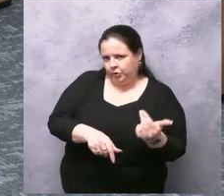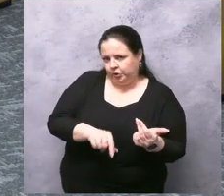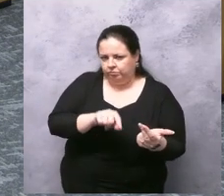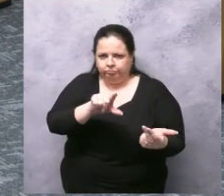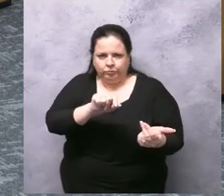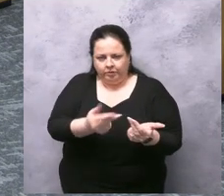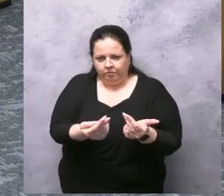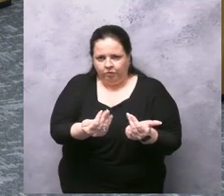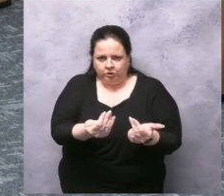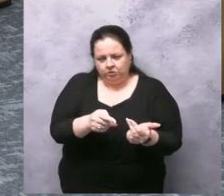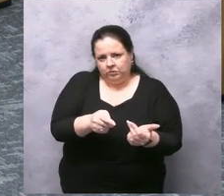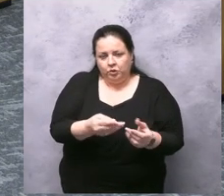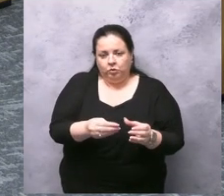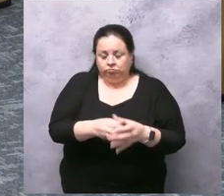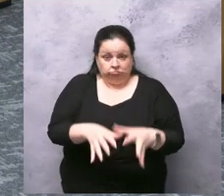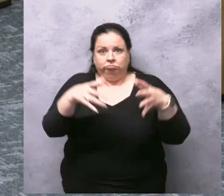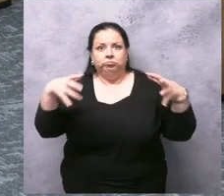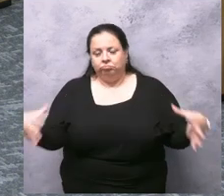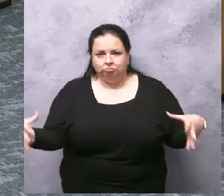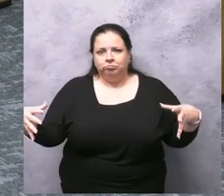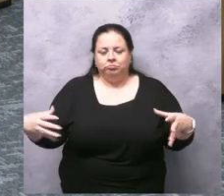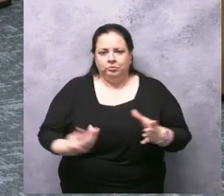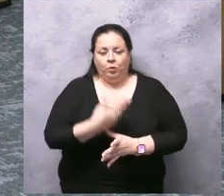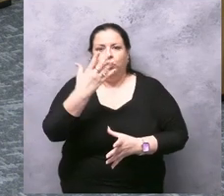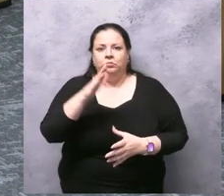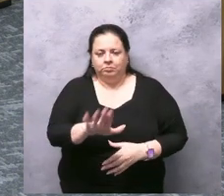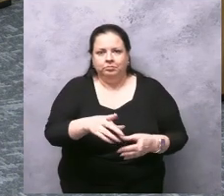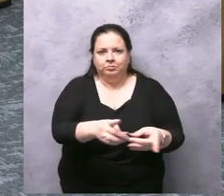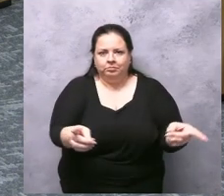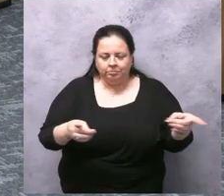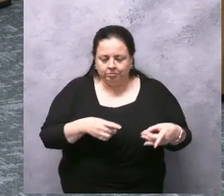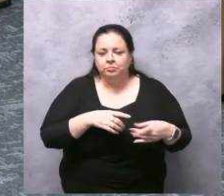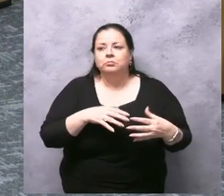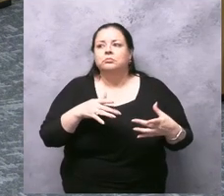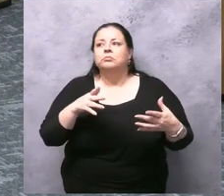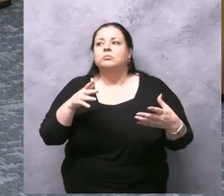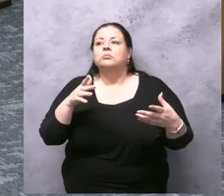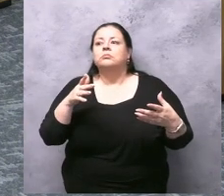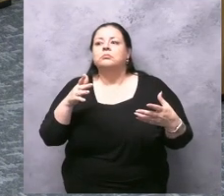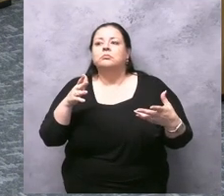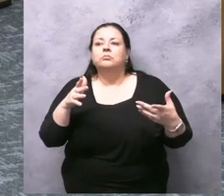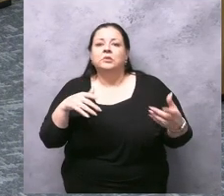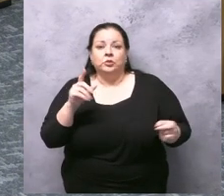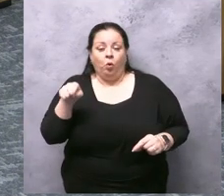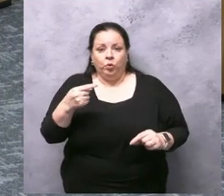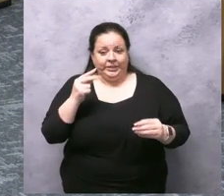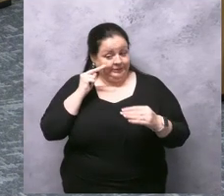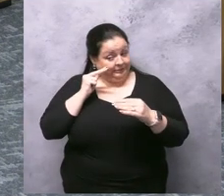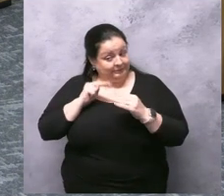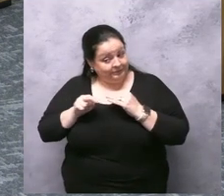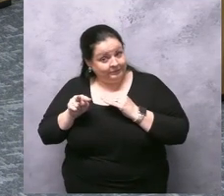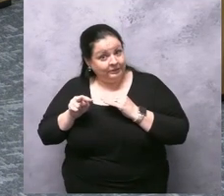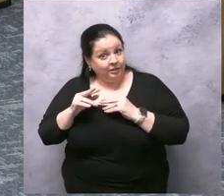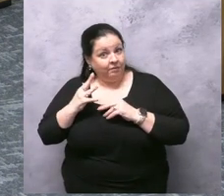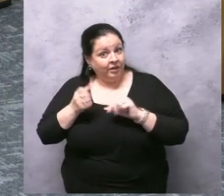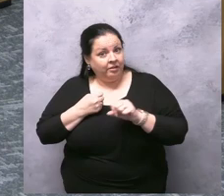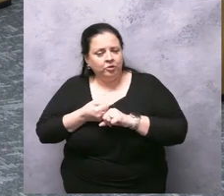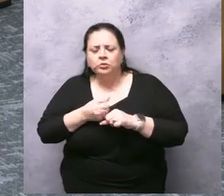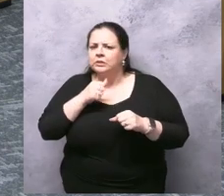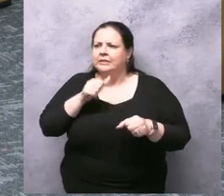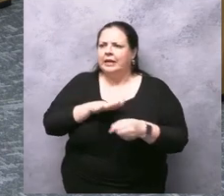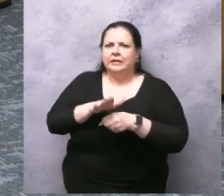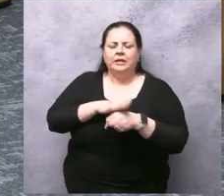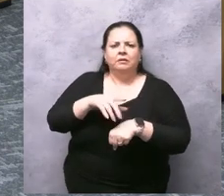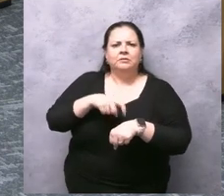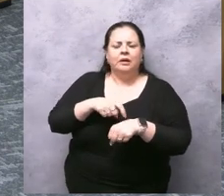14 when you were growing like gangbusters, so if we can only look 5 years in advance, and that doesn't give the district